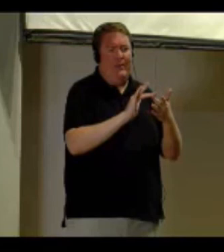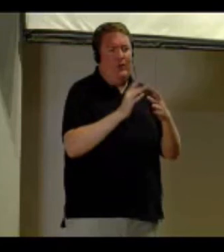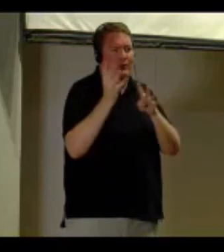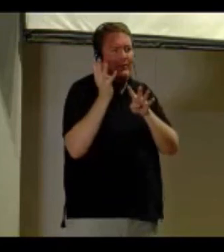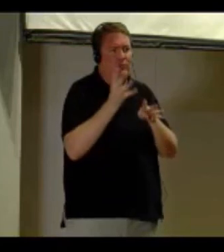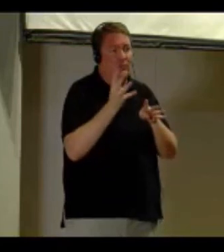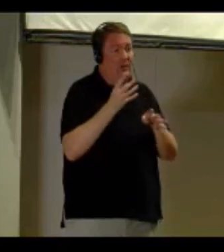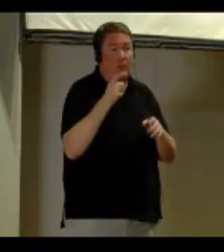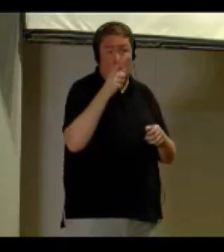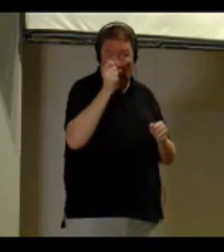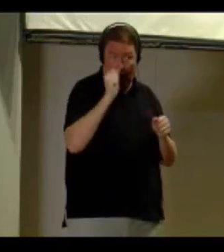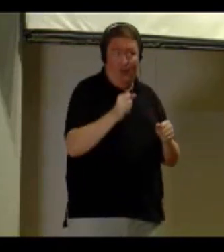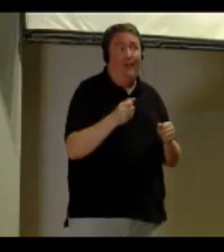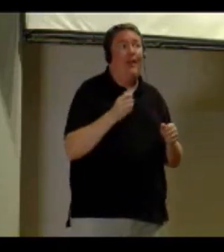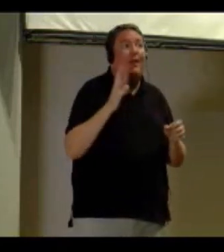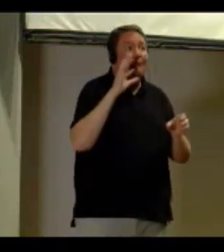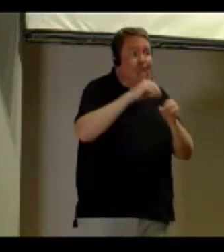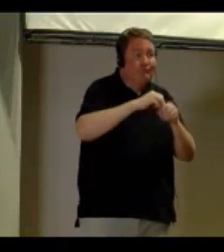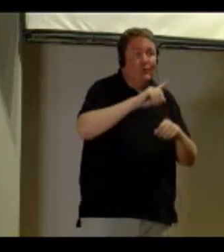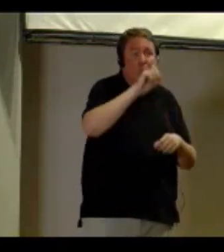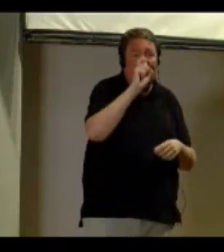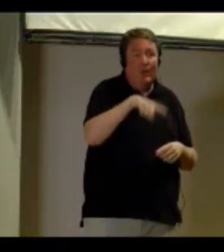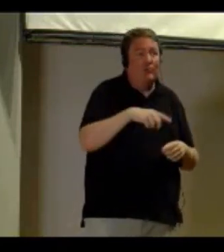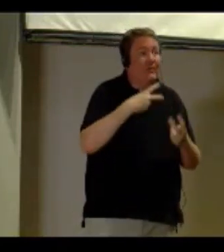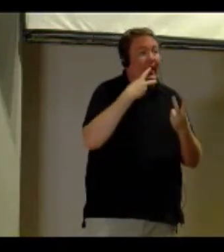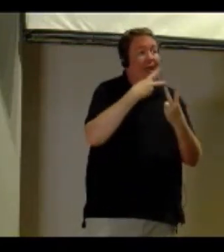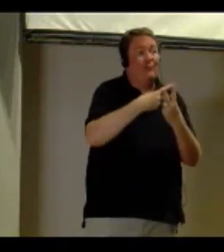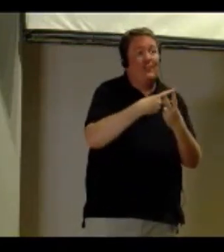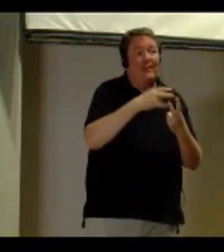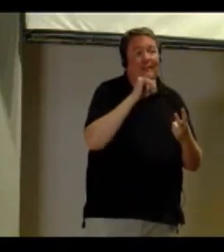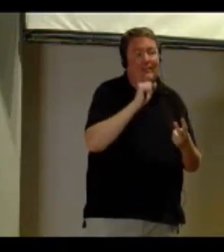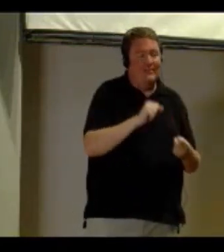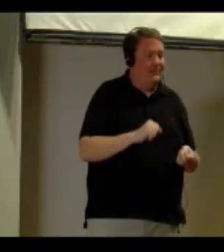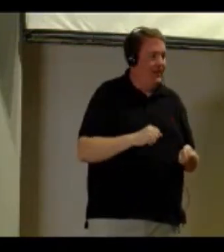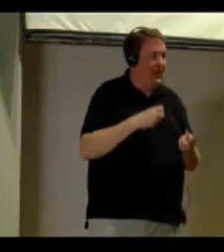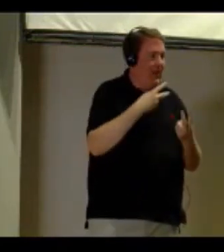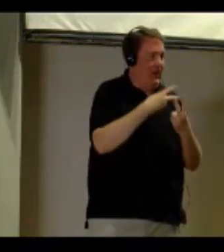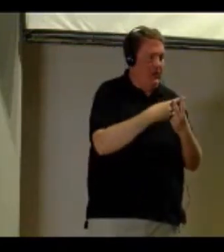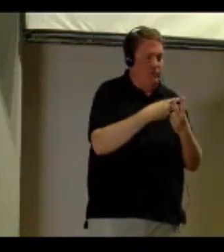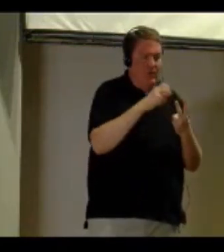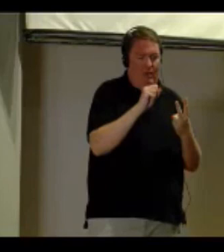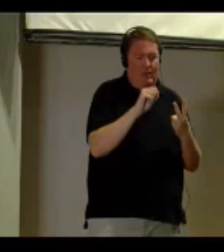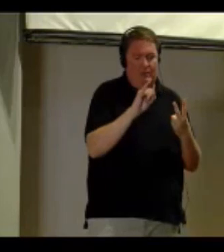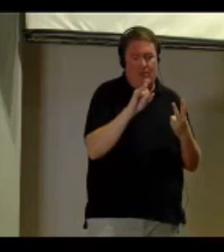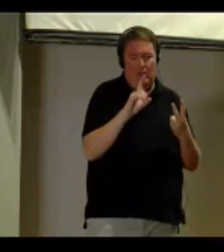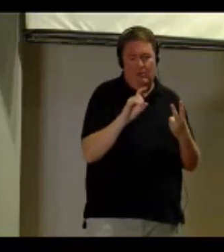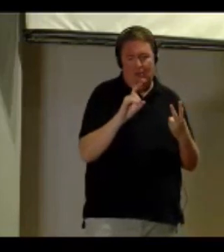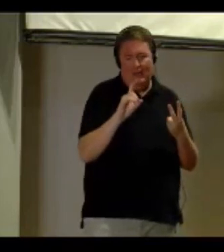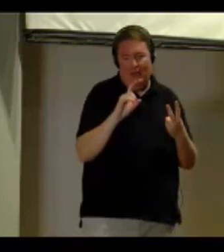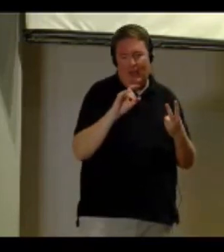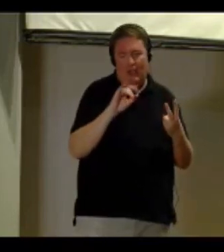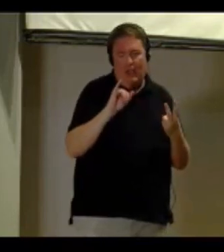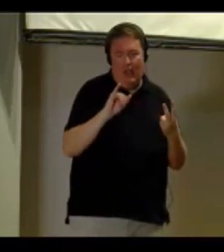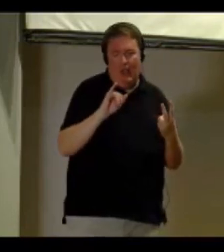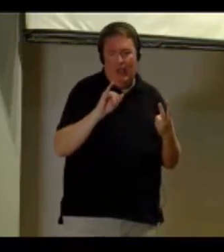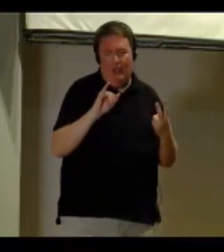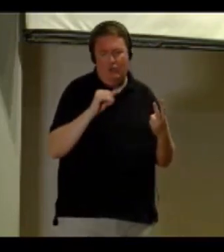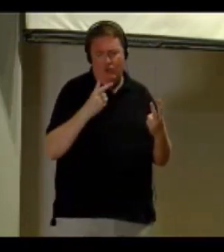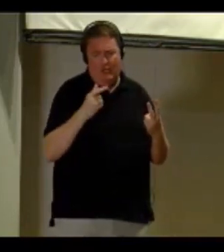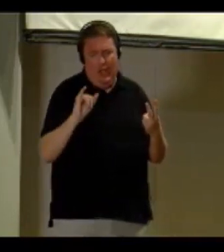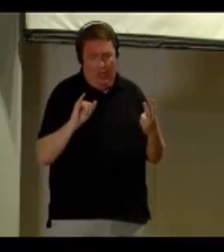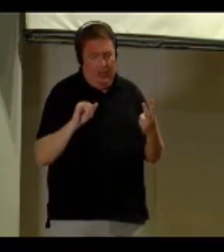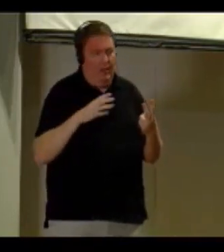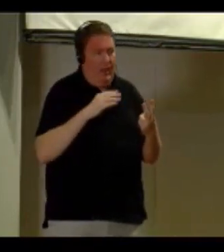forward to hearing from you too. The conference hashtag is hashtag SIDIGI, SIDIGI,